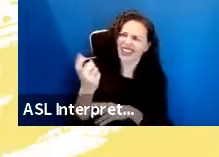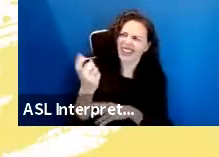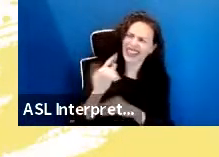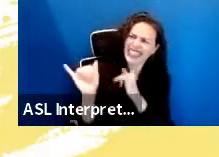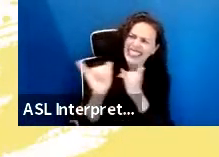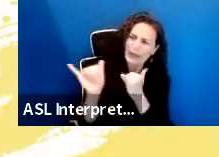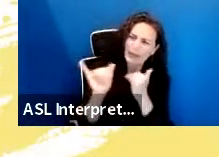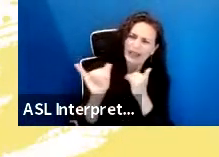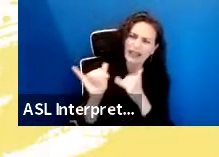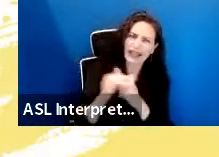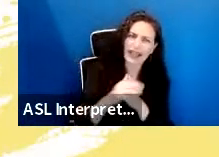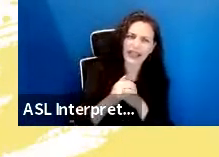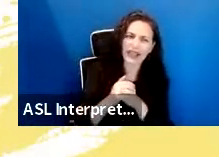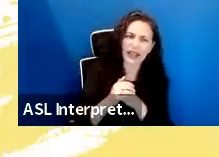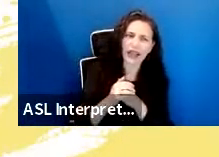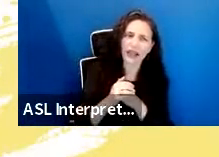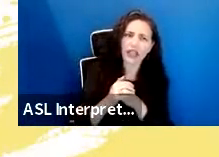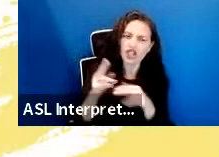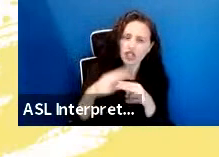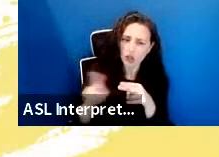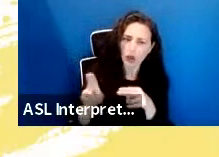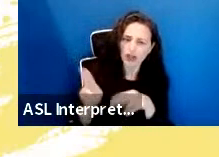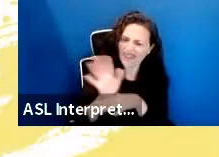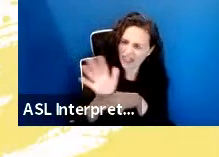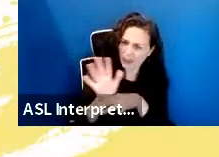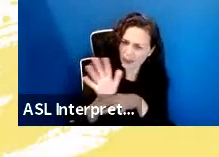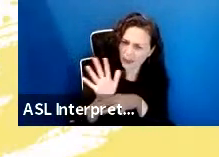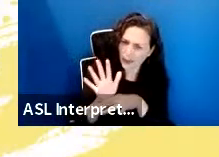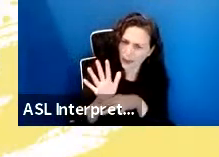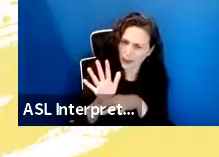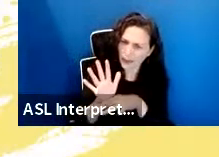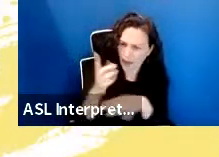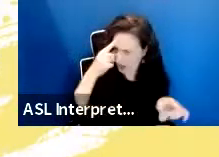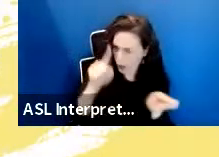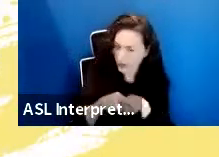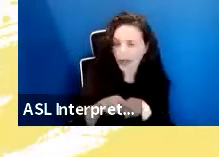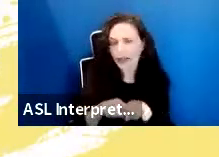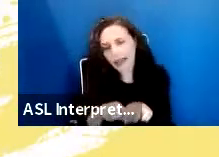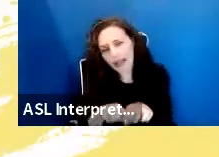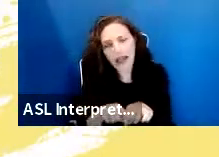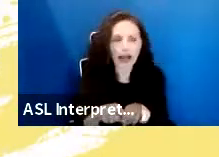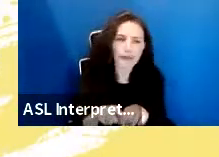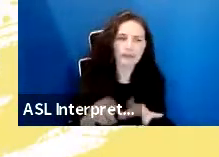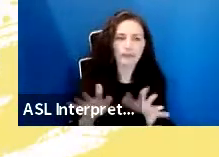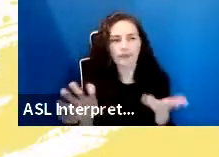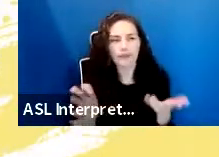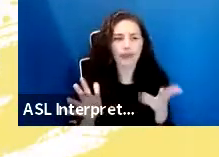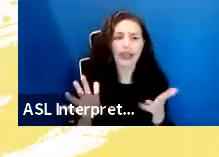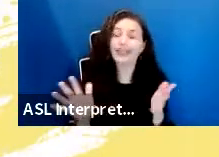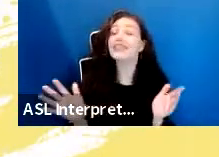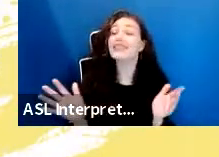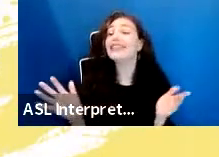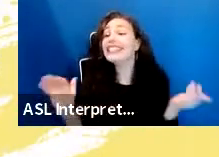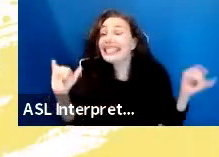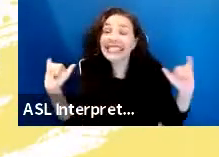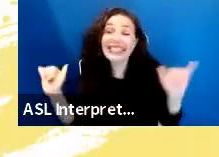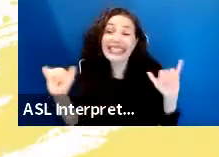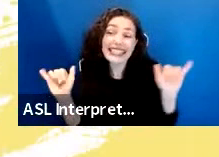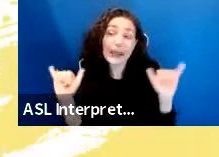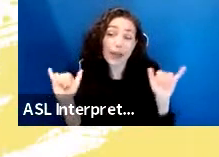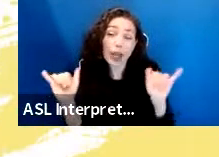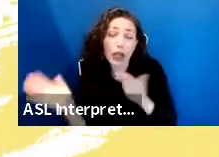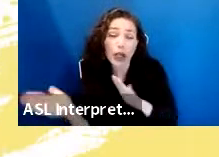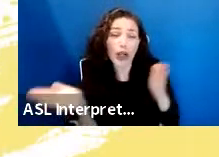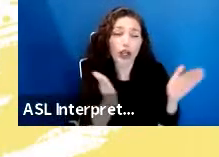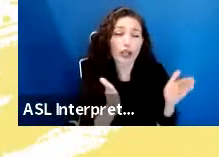agreement? The SPA brings together some of the best aspects of the predecessor agreement, the short film agreement, and the low budget new